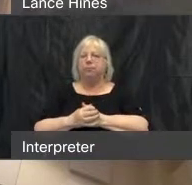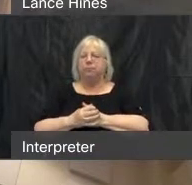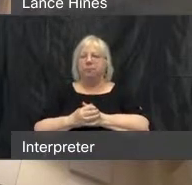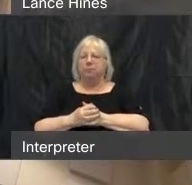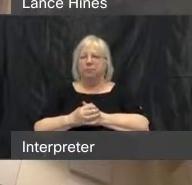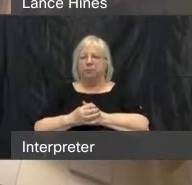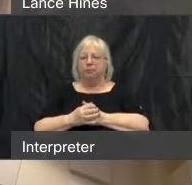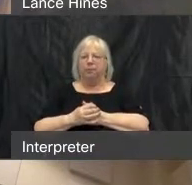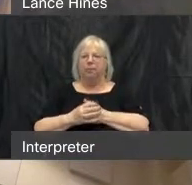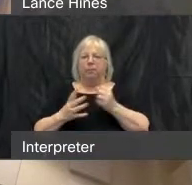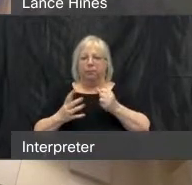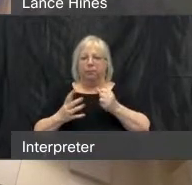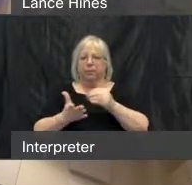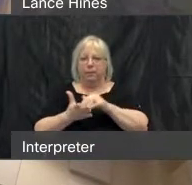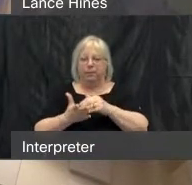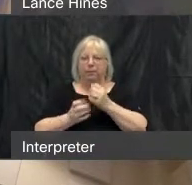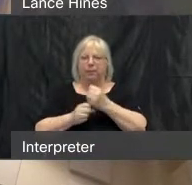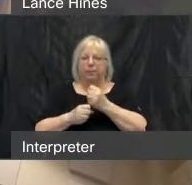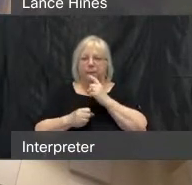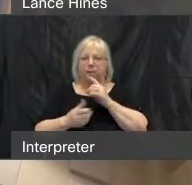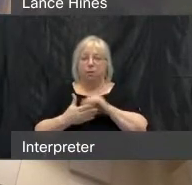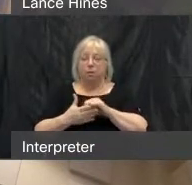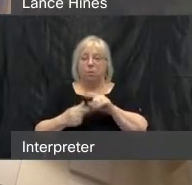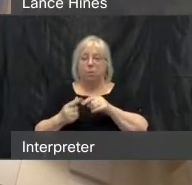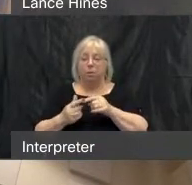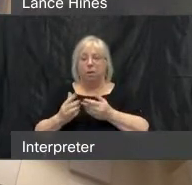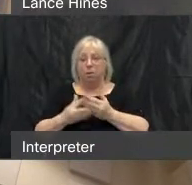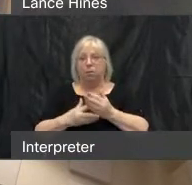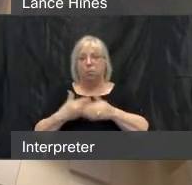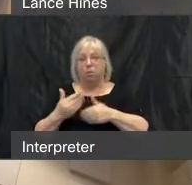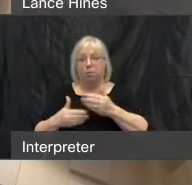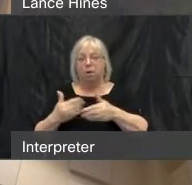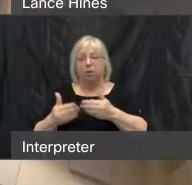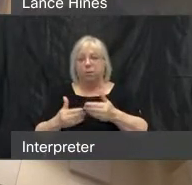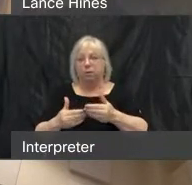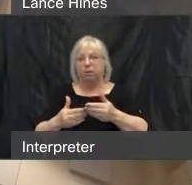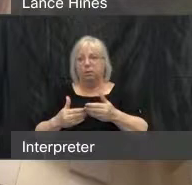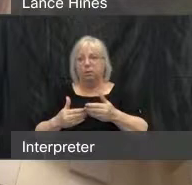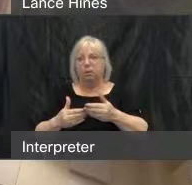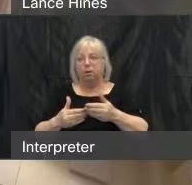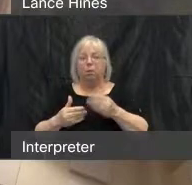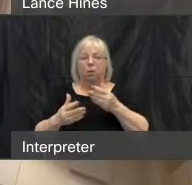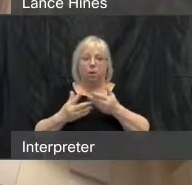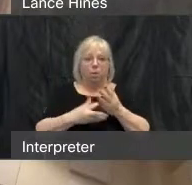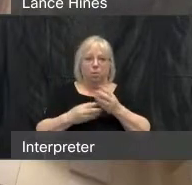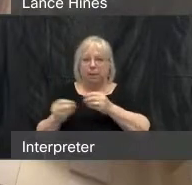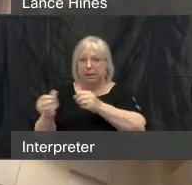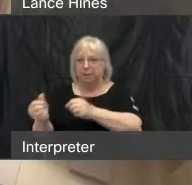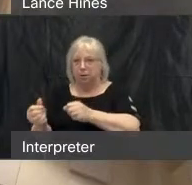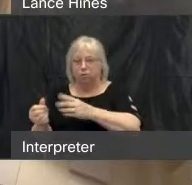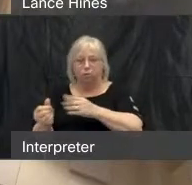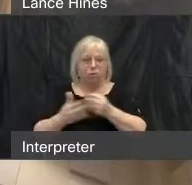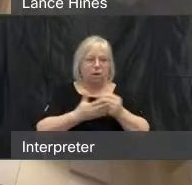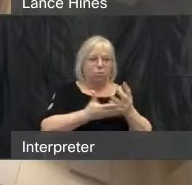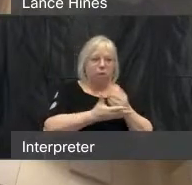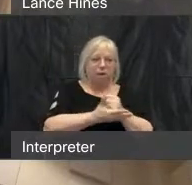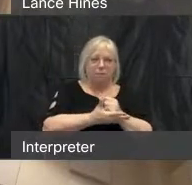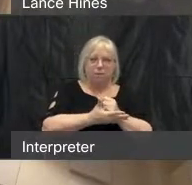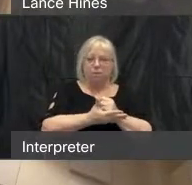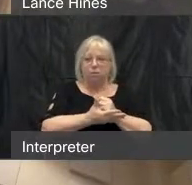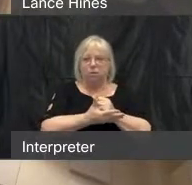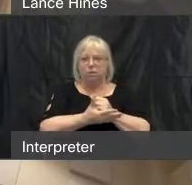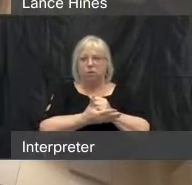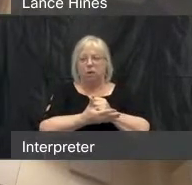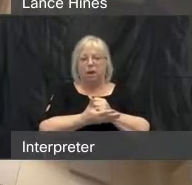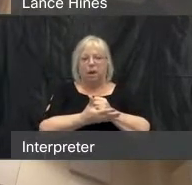So we want to make sure again, wanted to go through this process with both the expenditures and the revenues, have everyone have a good chance